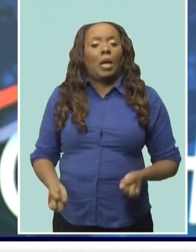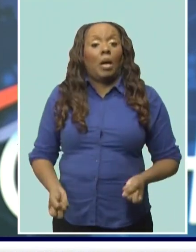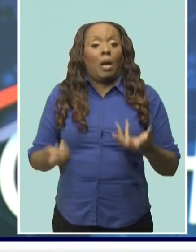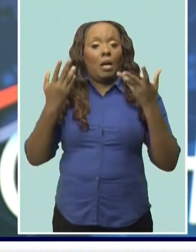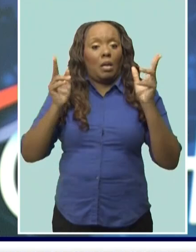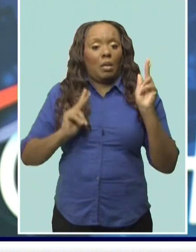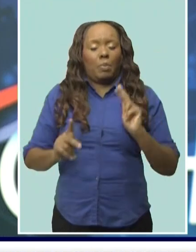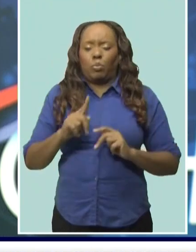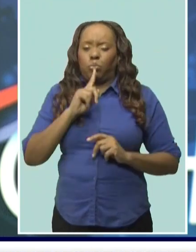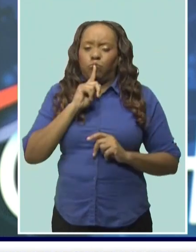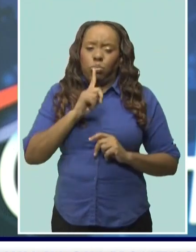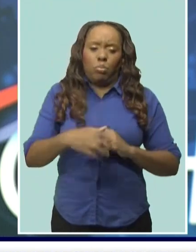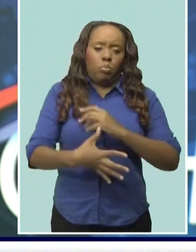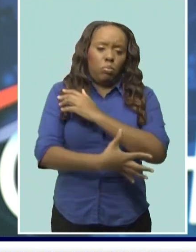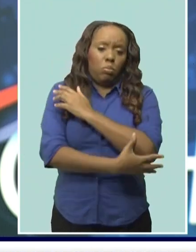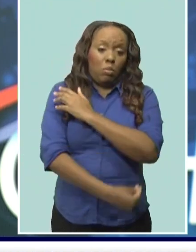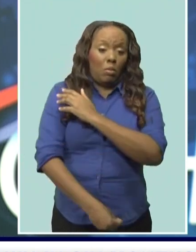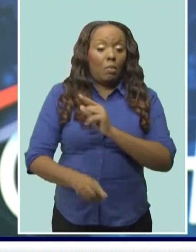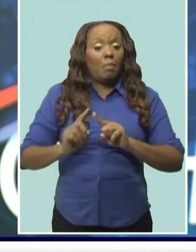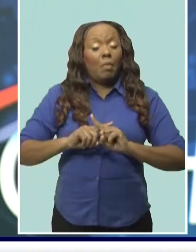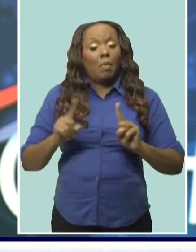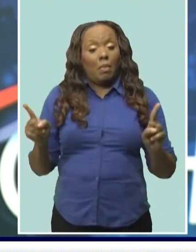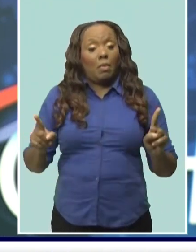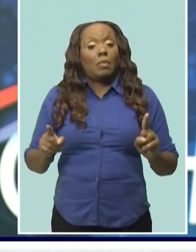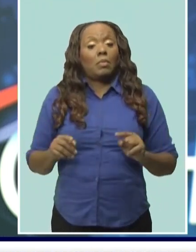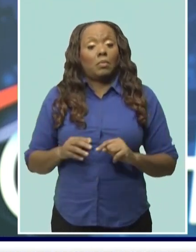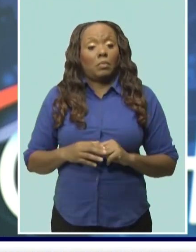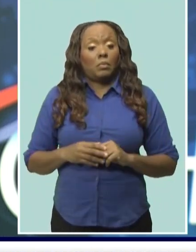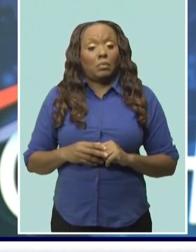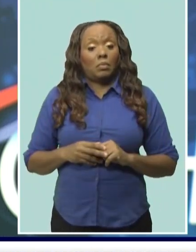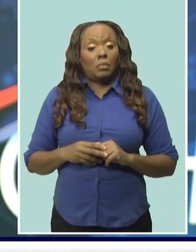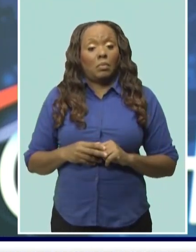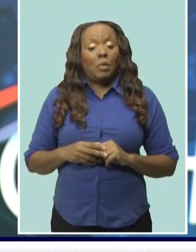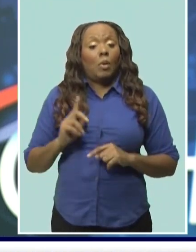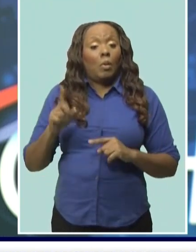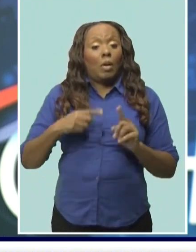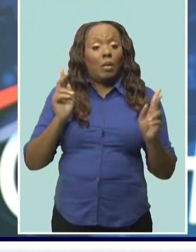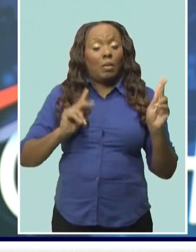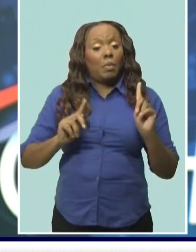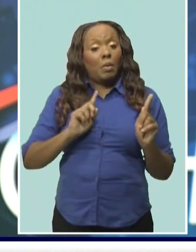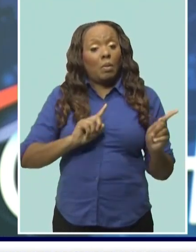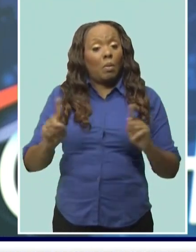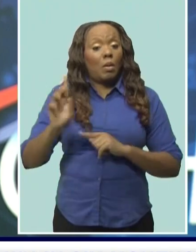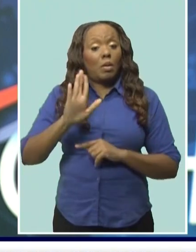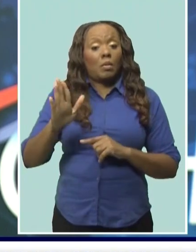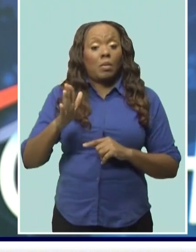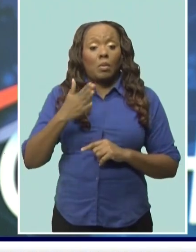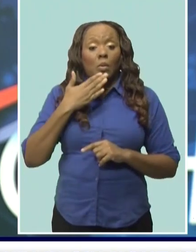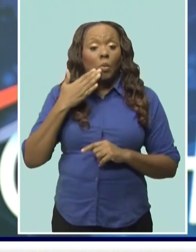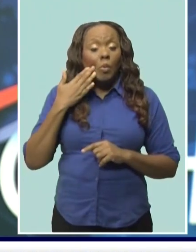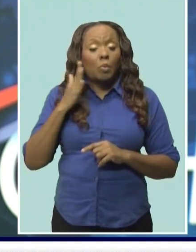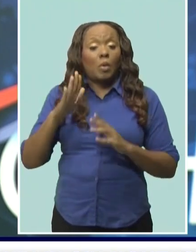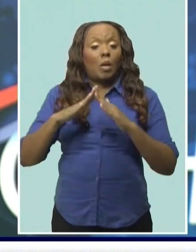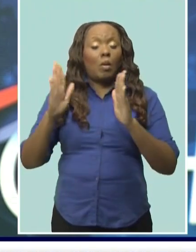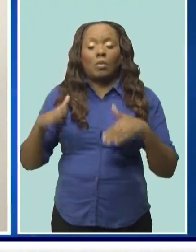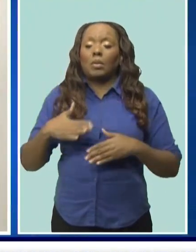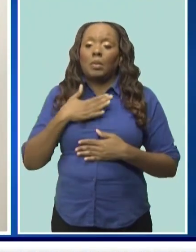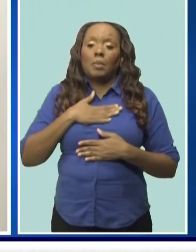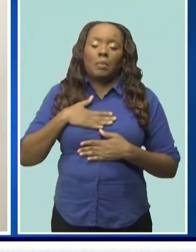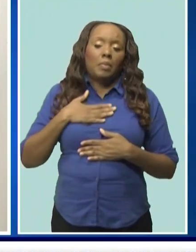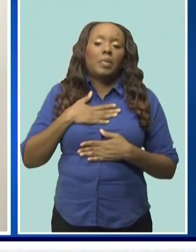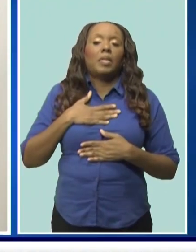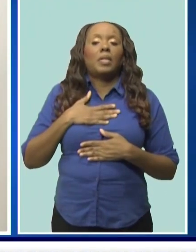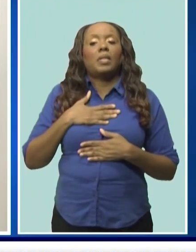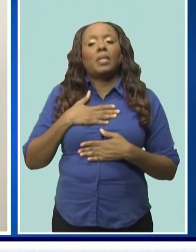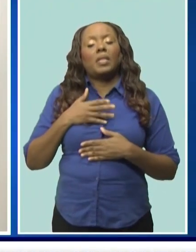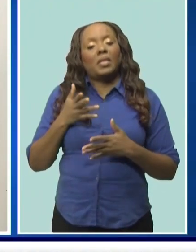survey. However, in the meantime, he's asking Barbadians to cooperate with the enumerators visiting their homes. Enumerators